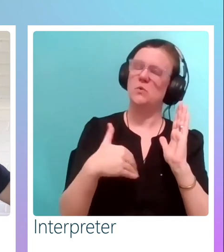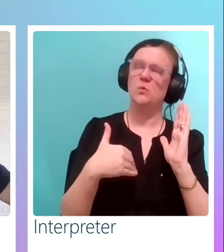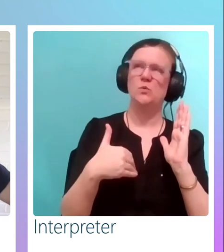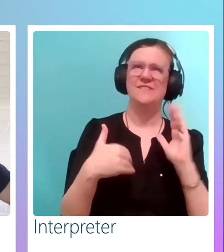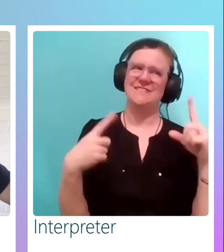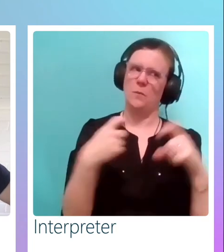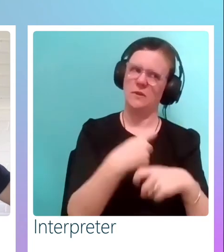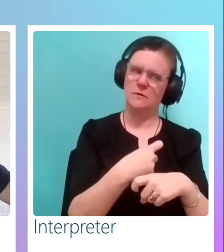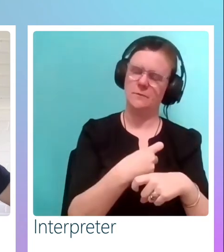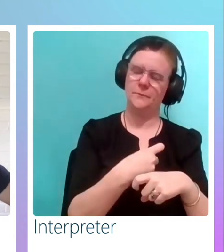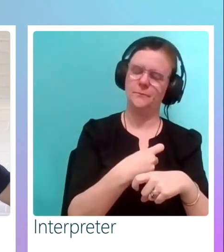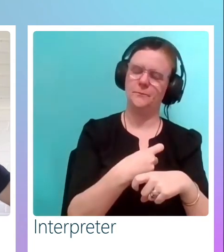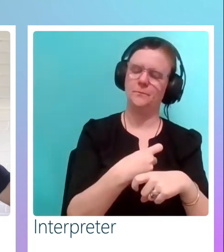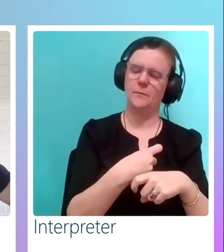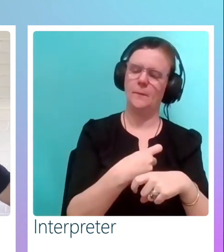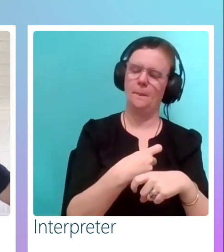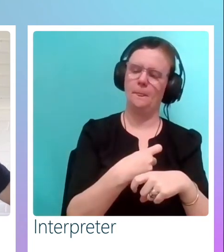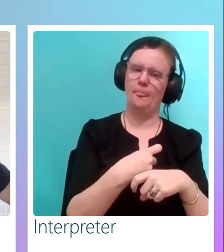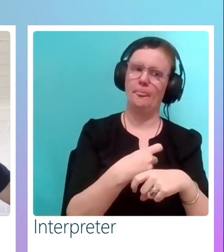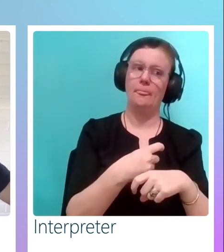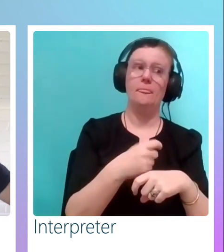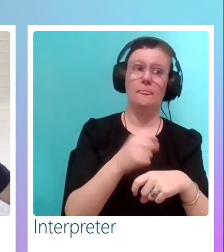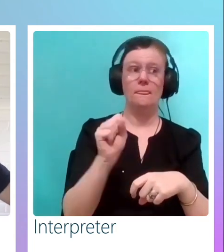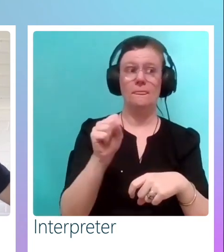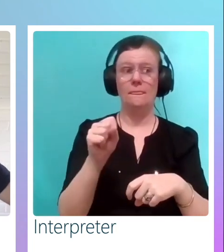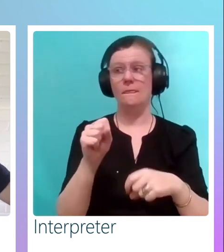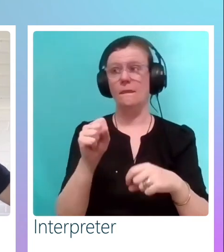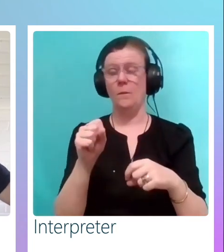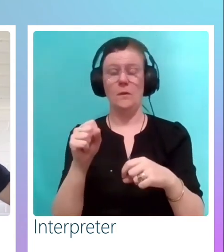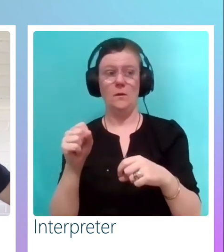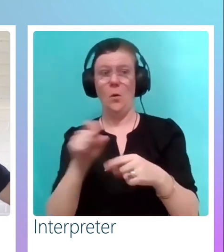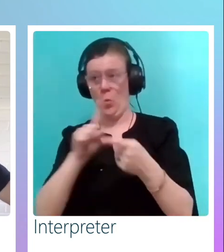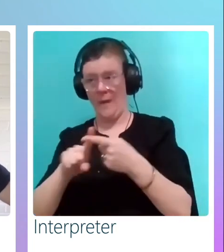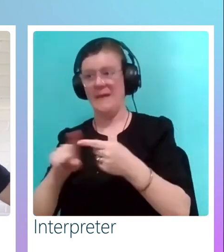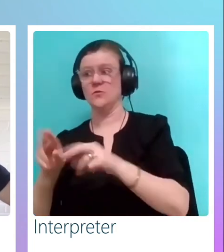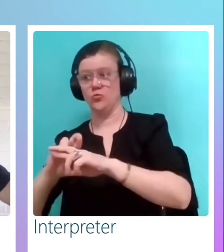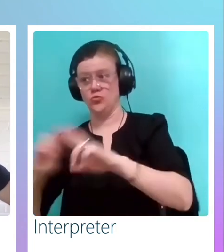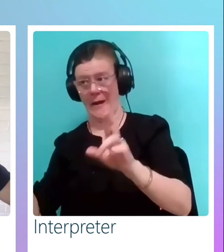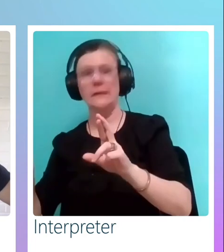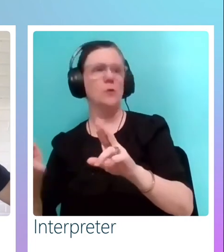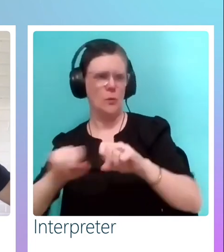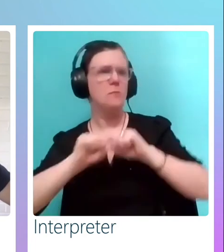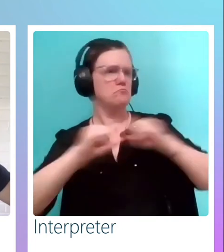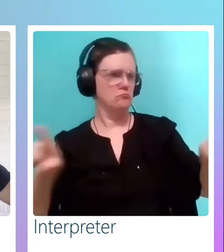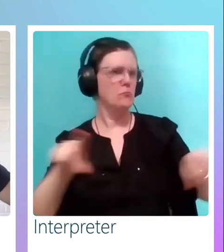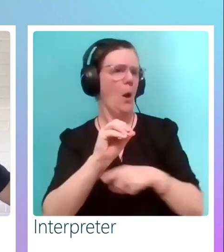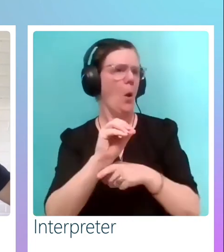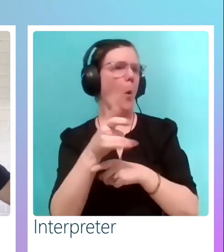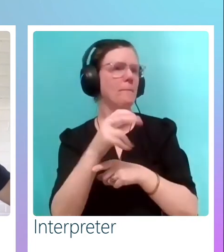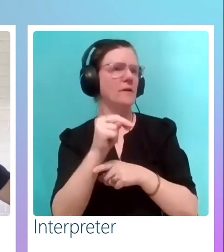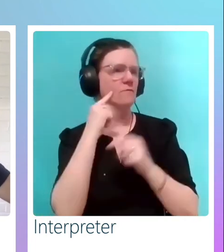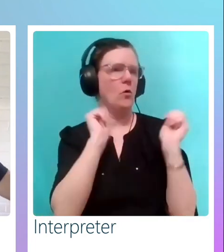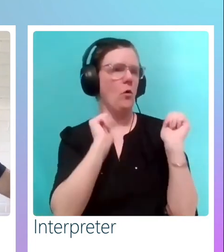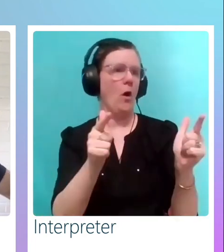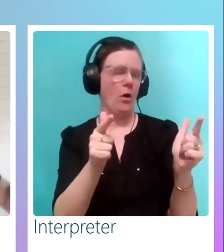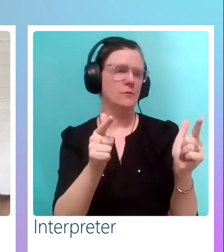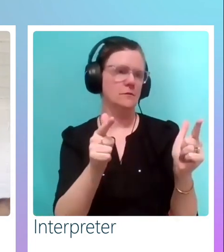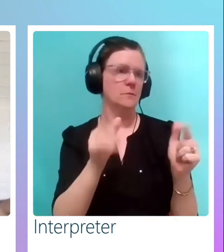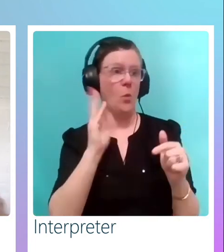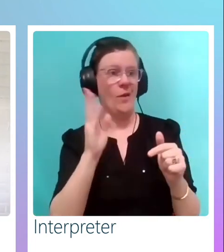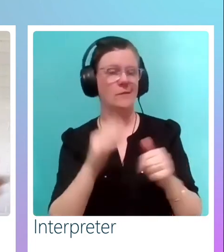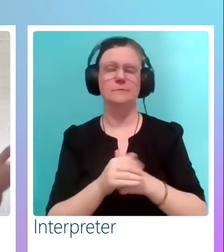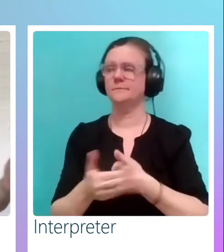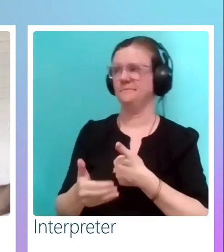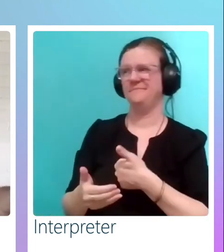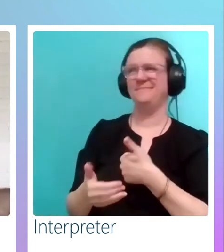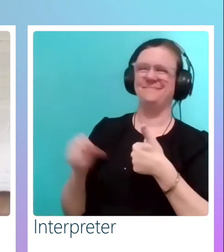will ultimately make that open source and make that available to anyone, but we're still working on it, is the answer to that question. Very